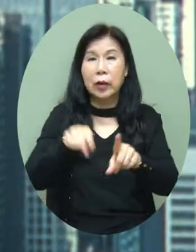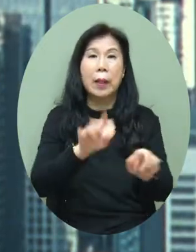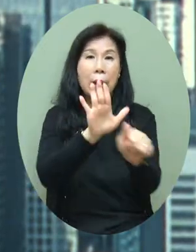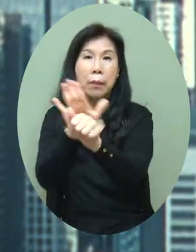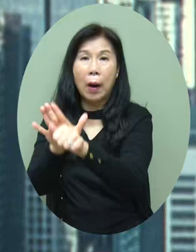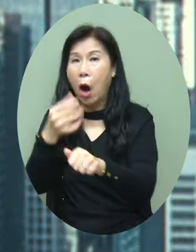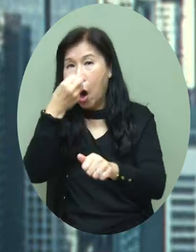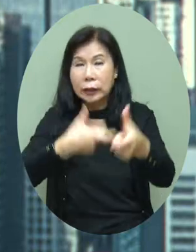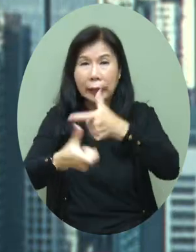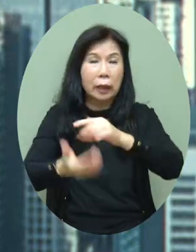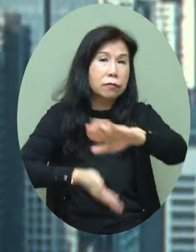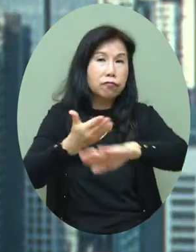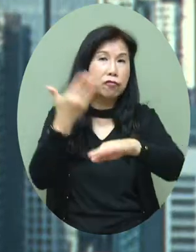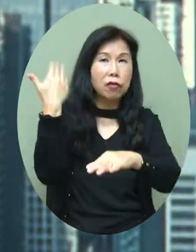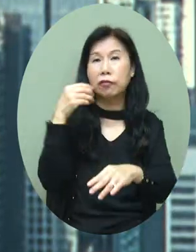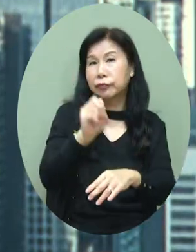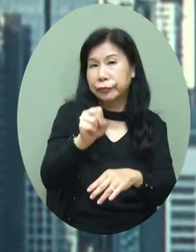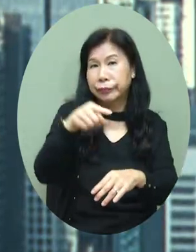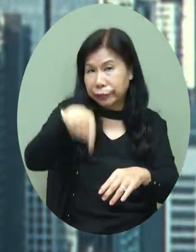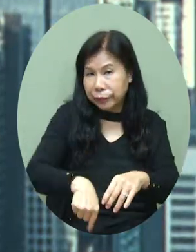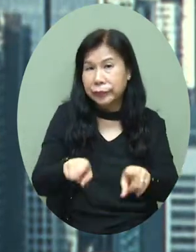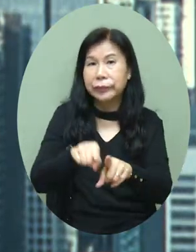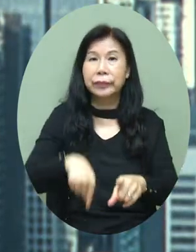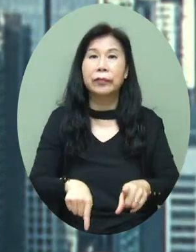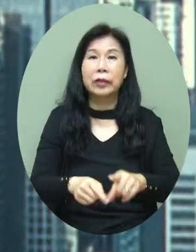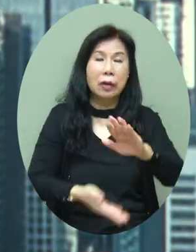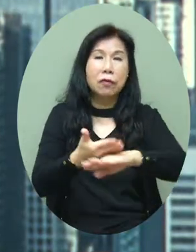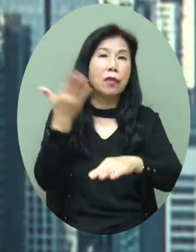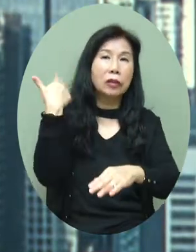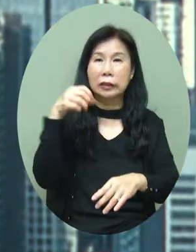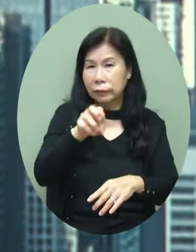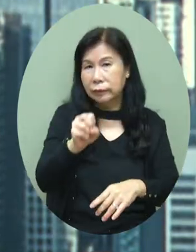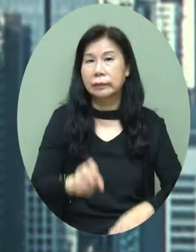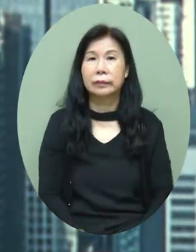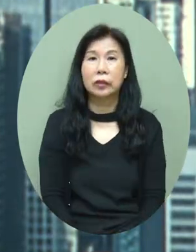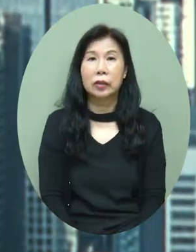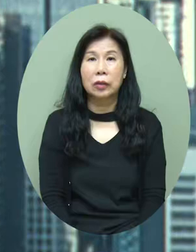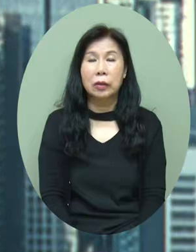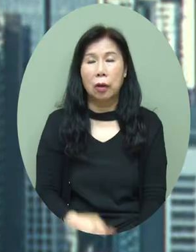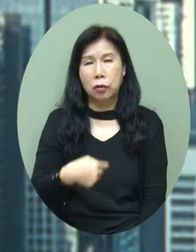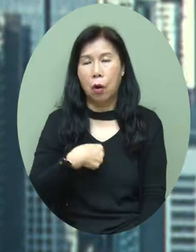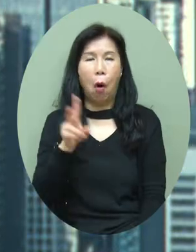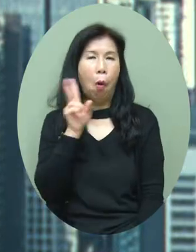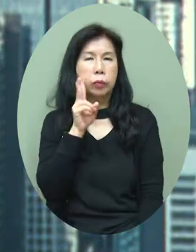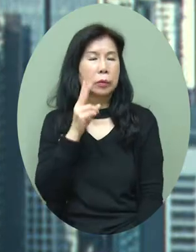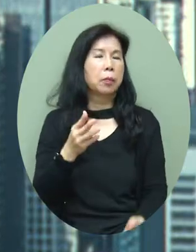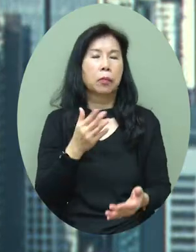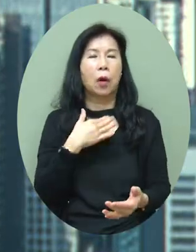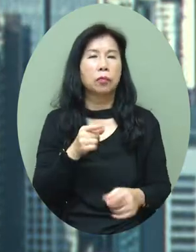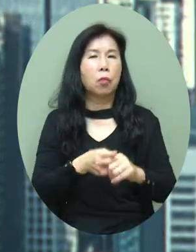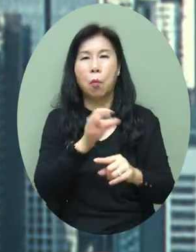to get back to normalcy. So I don't think civil service morale will be affected. And in